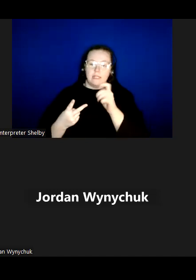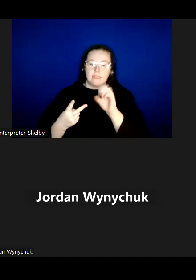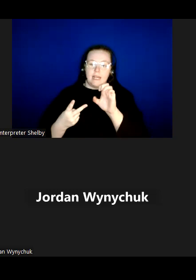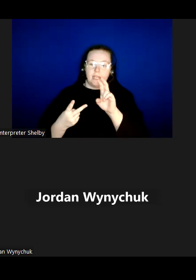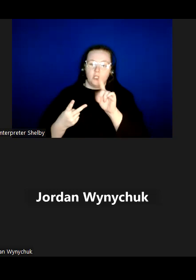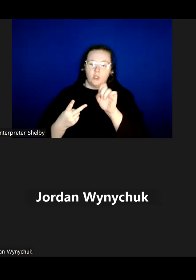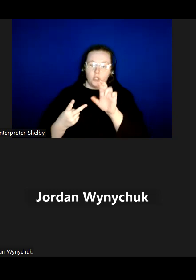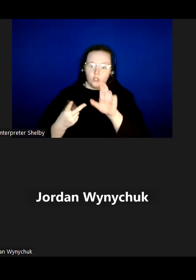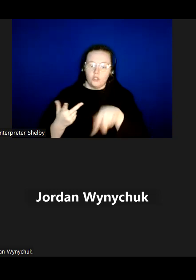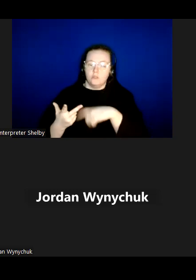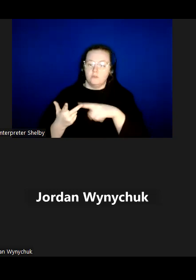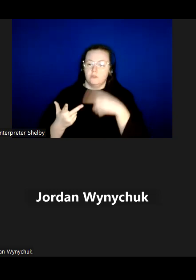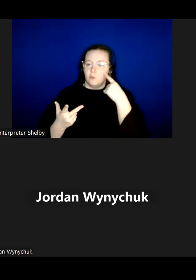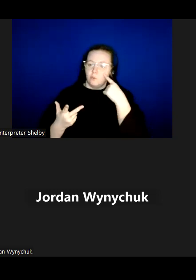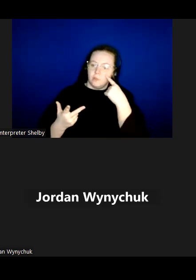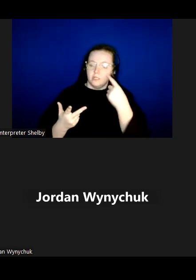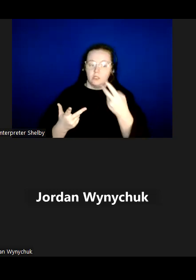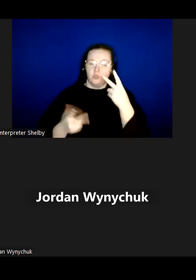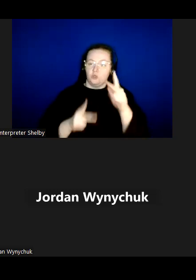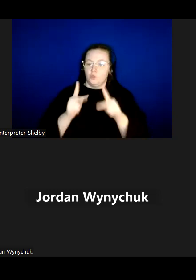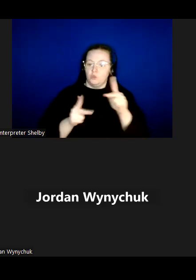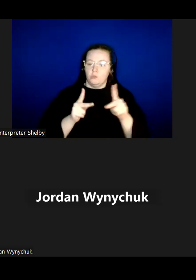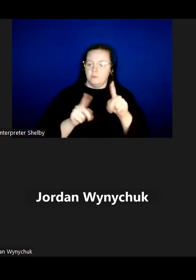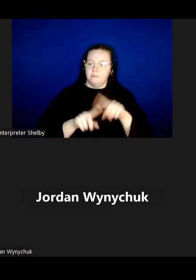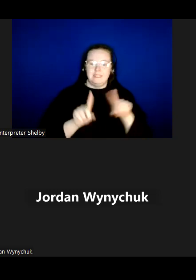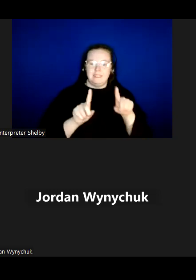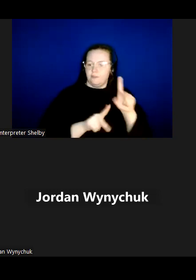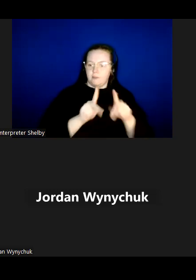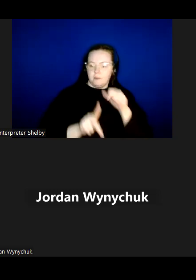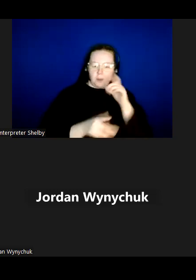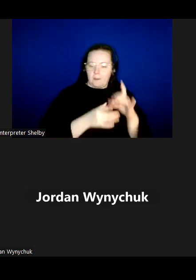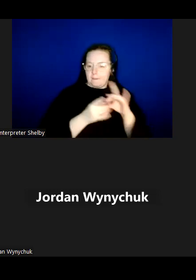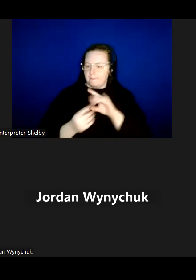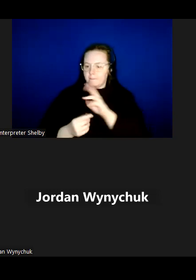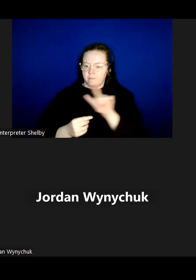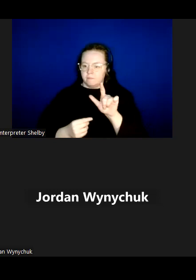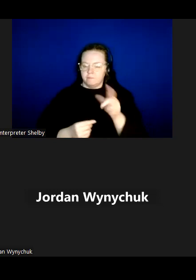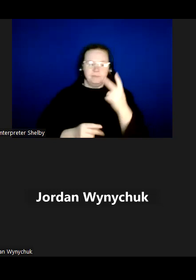witnessed by two people who are not the executor and not beneficiaries of the will in order for will